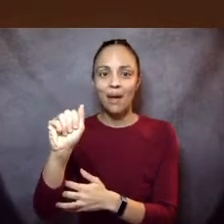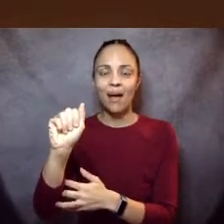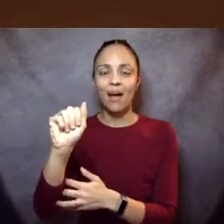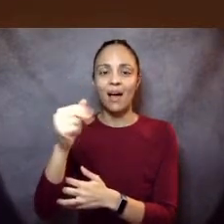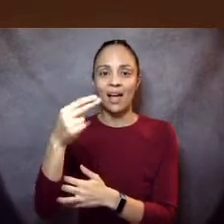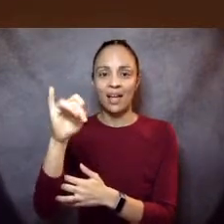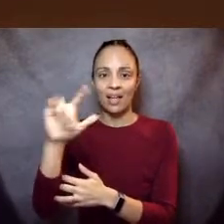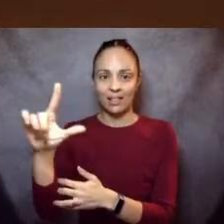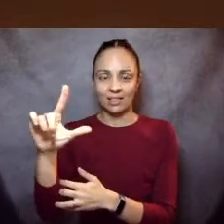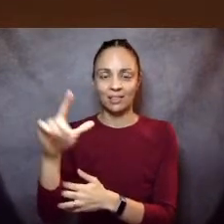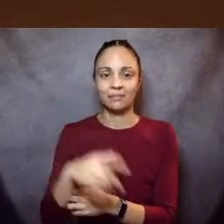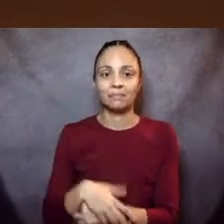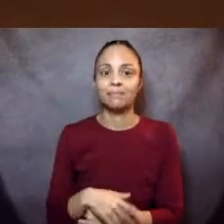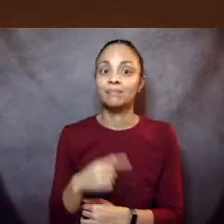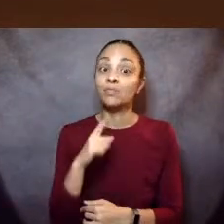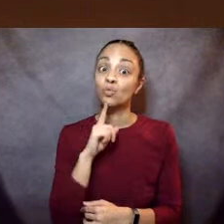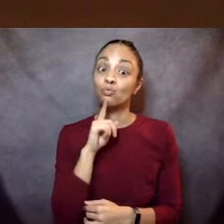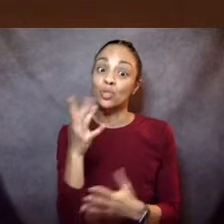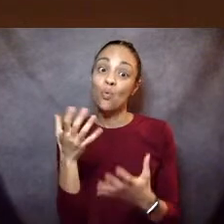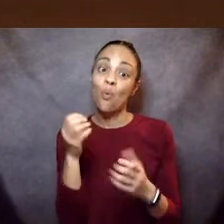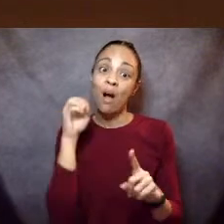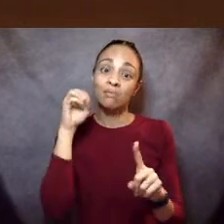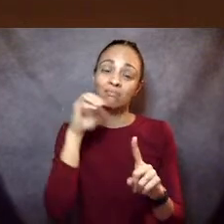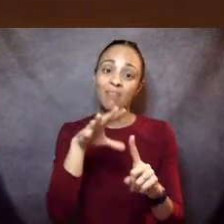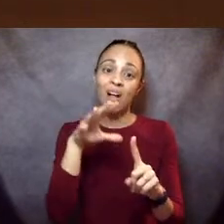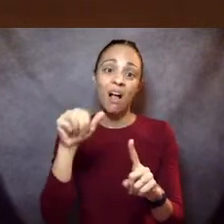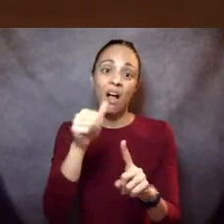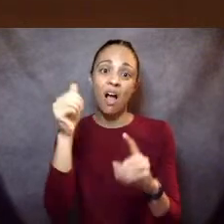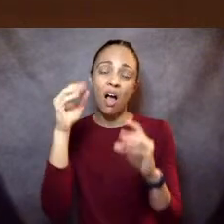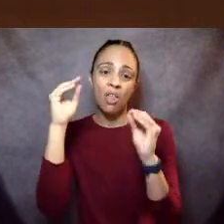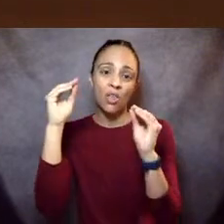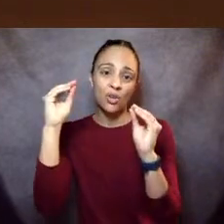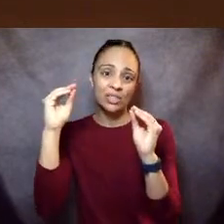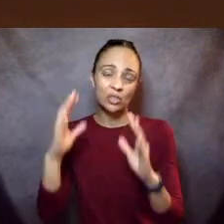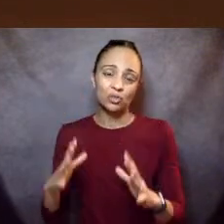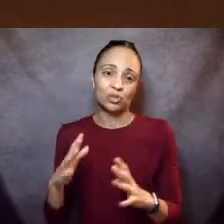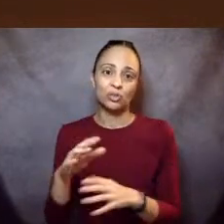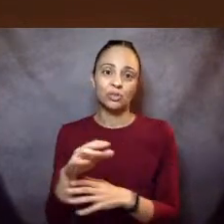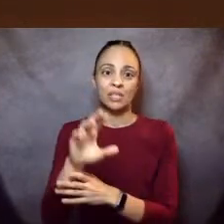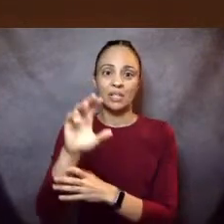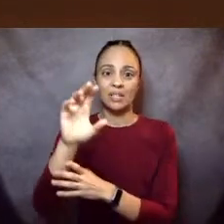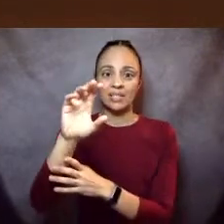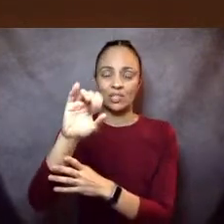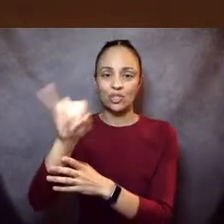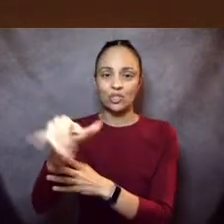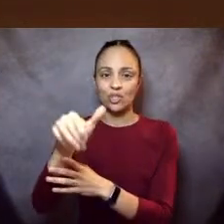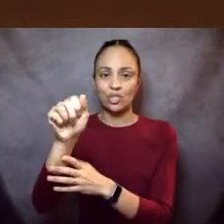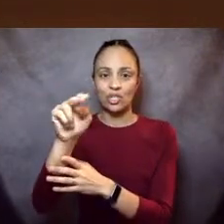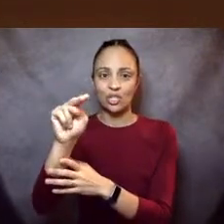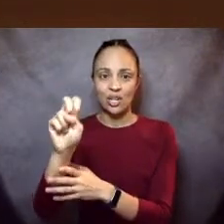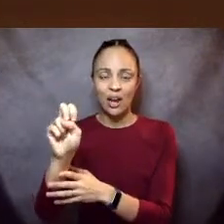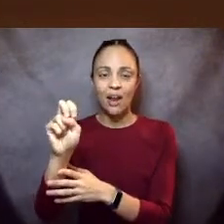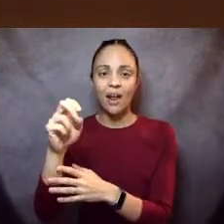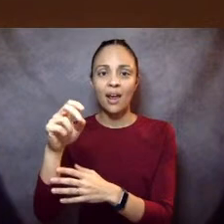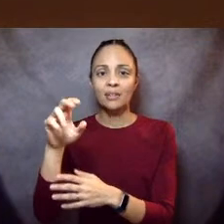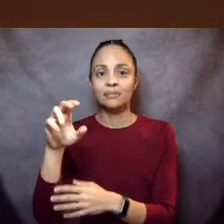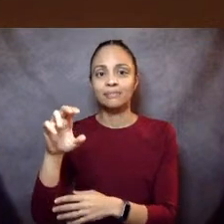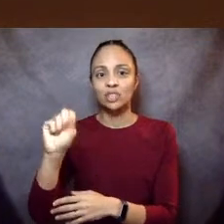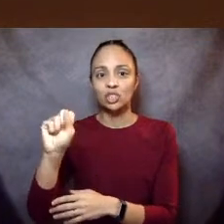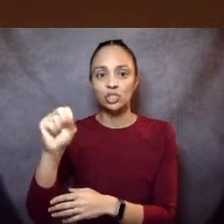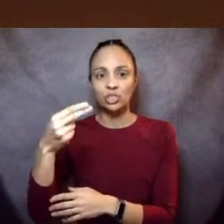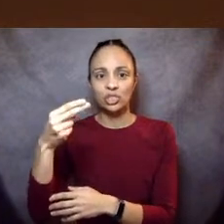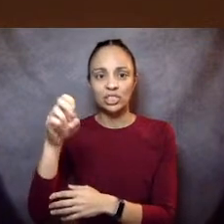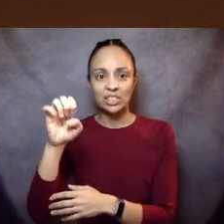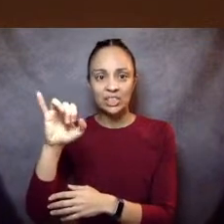to Jill Williams, Ramona Candy, Sheila Rowan, and many others for keeping that legacy alive in the